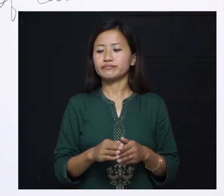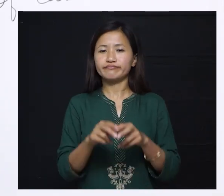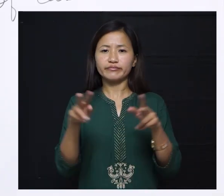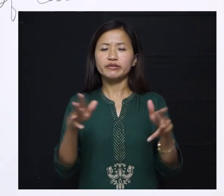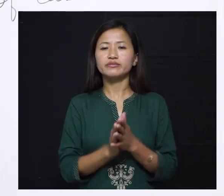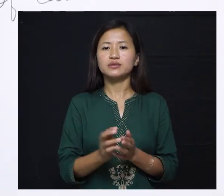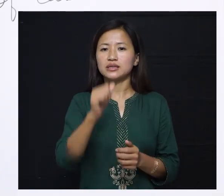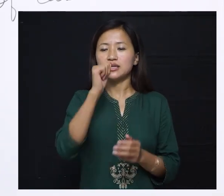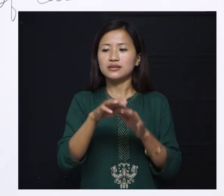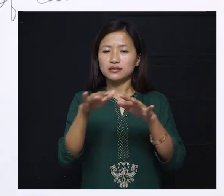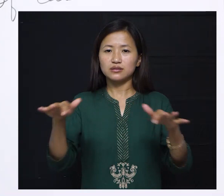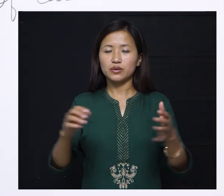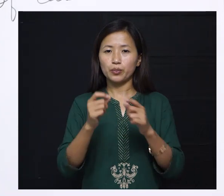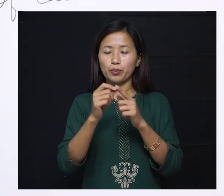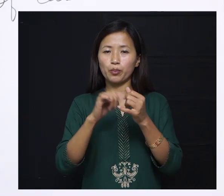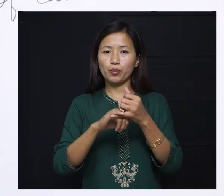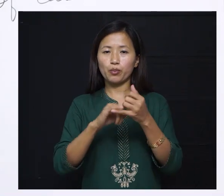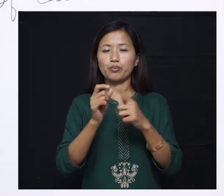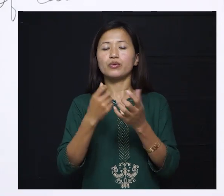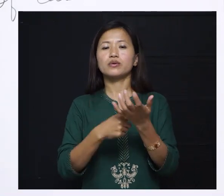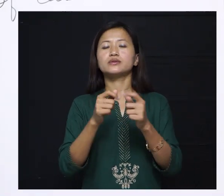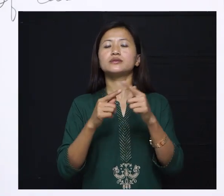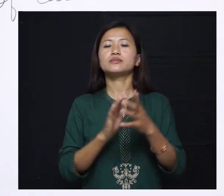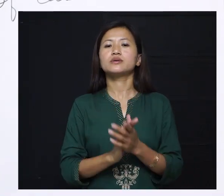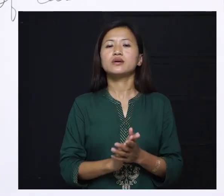like in Visakhapatnam and in